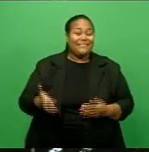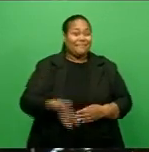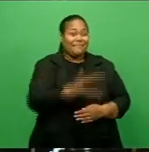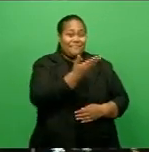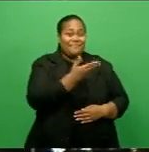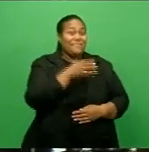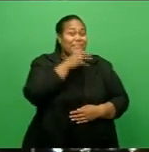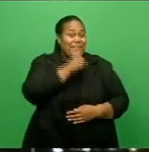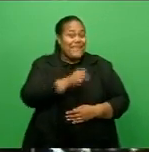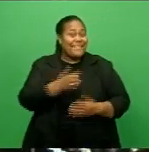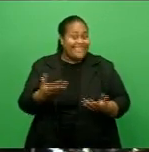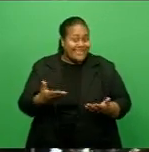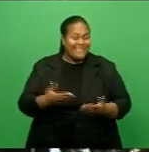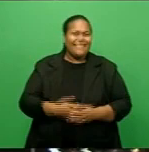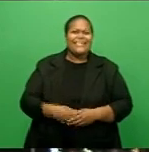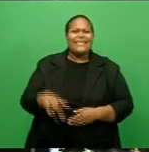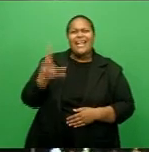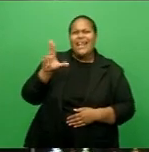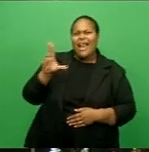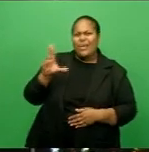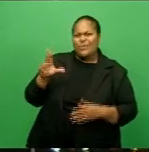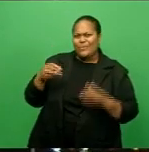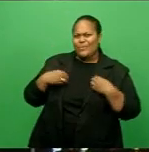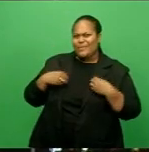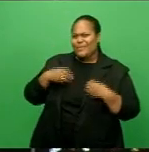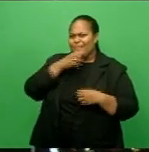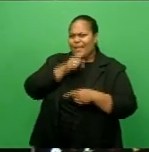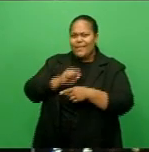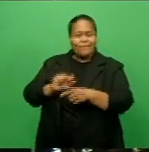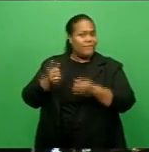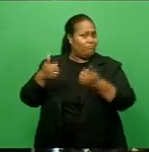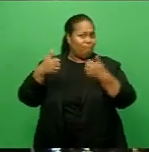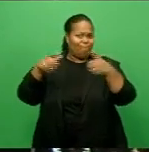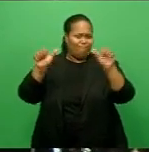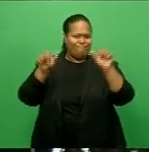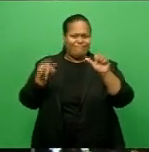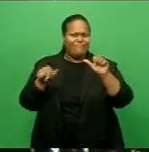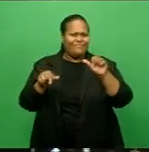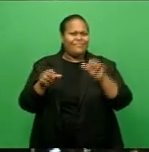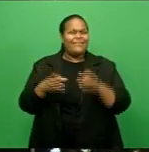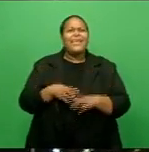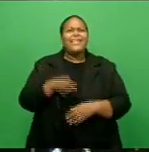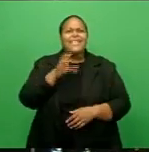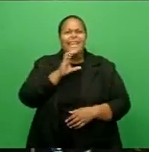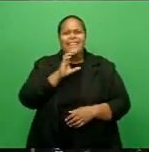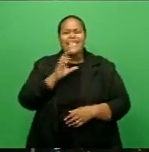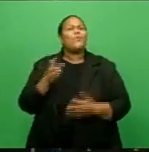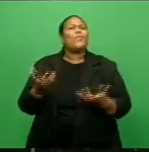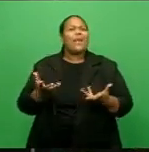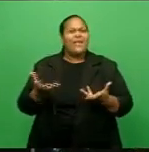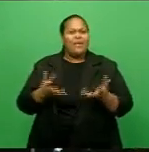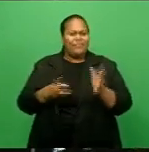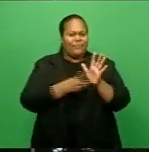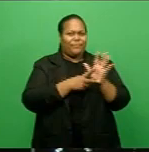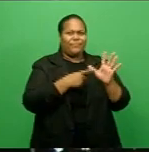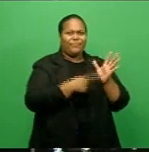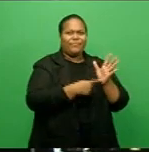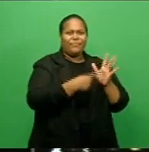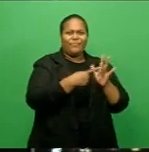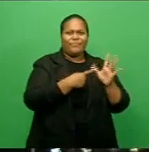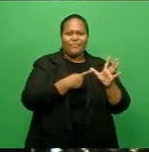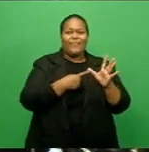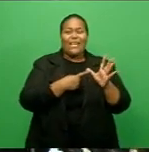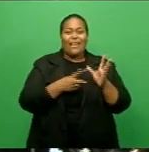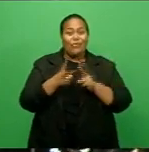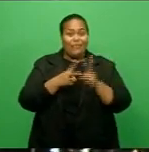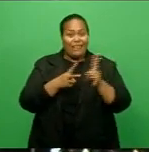Dauvere, an entrepreneur in the Lao province who has been successfully running a canteen in Vatoa village for over a decade now. Chasai